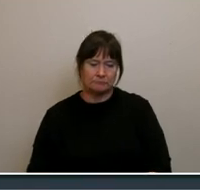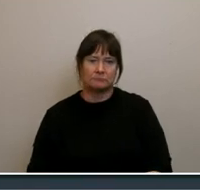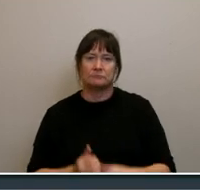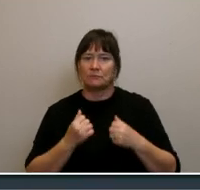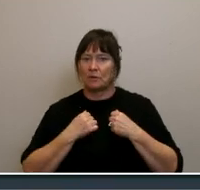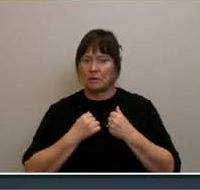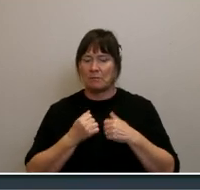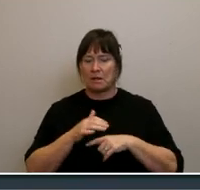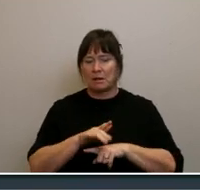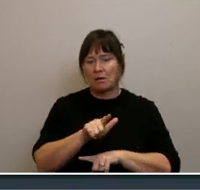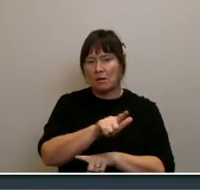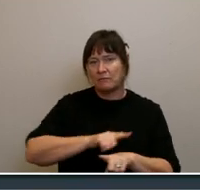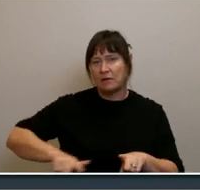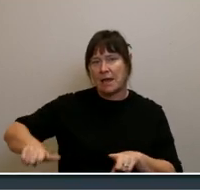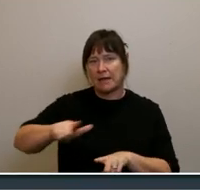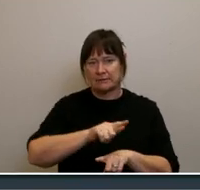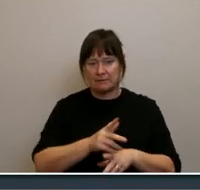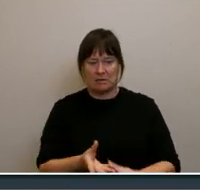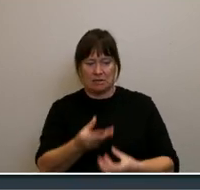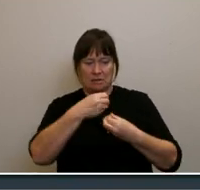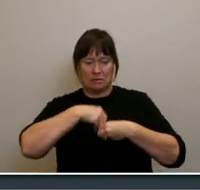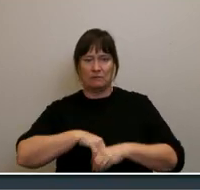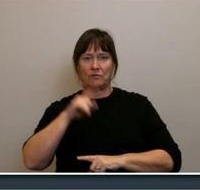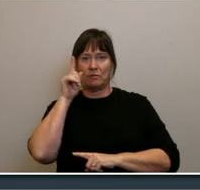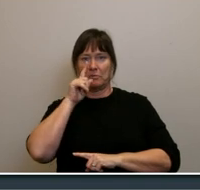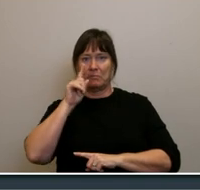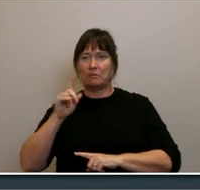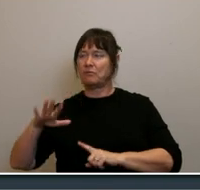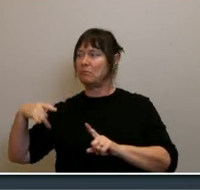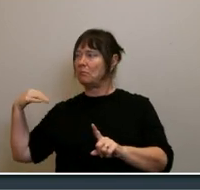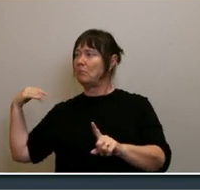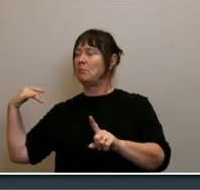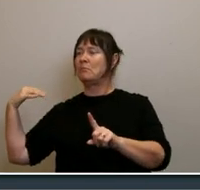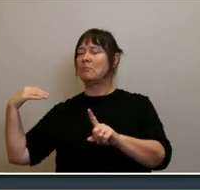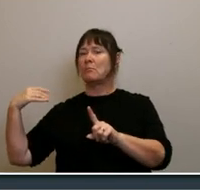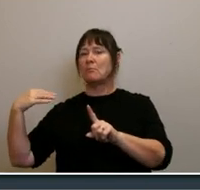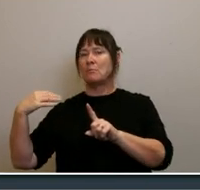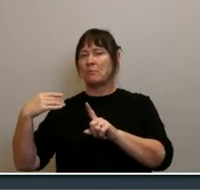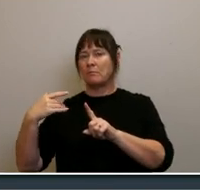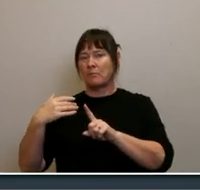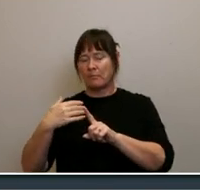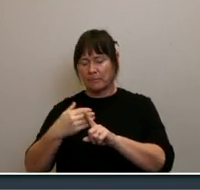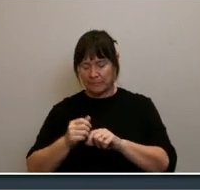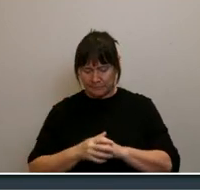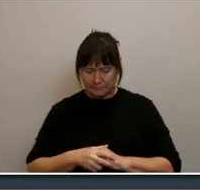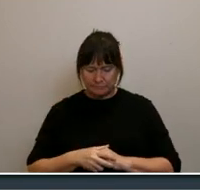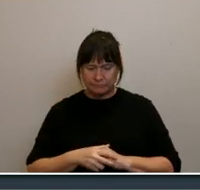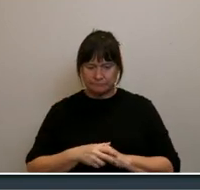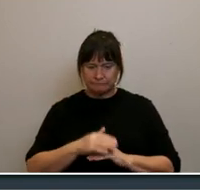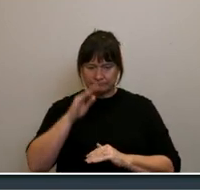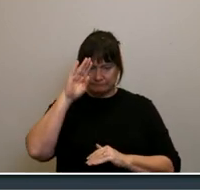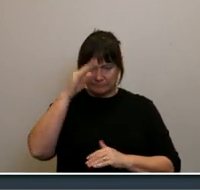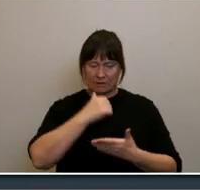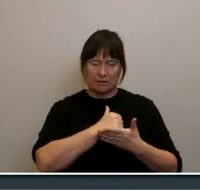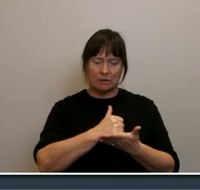of te whanganui Aorotu has been with our people right from time immemorial. Nō reira, tēnā koutou, kia